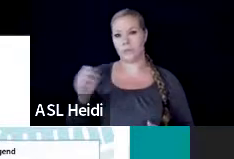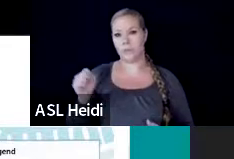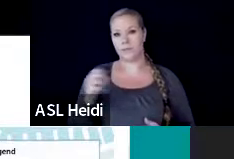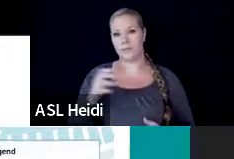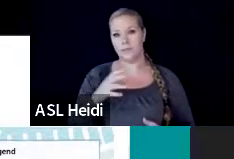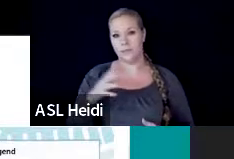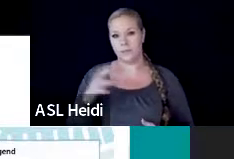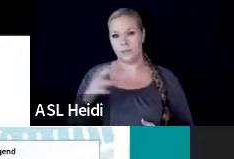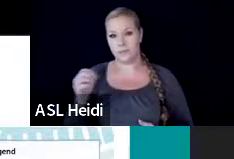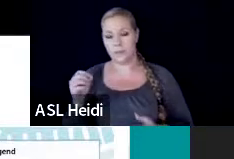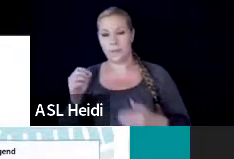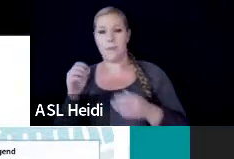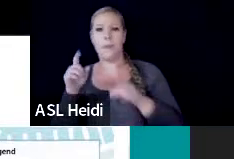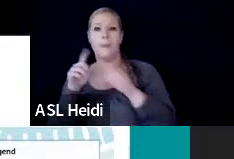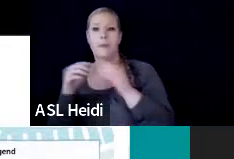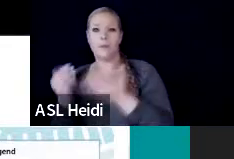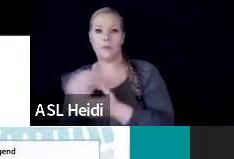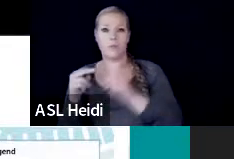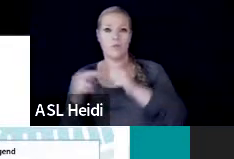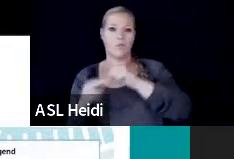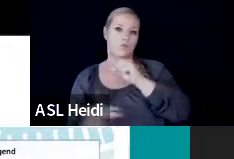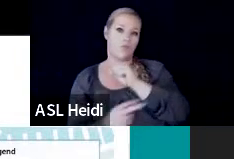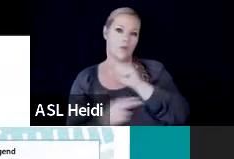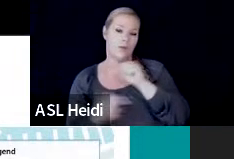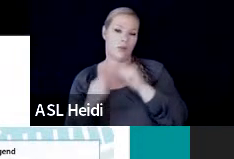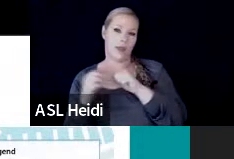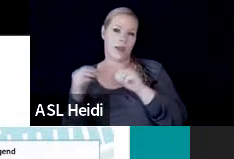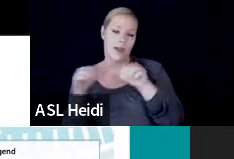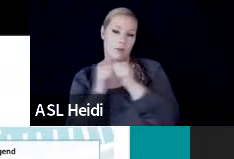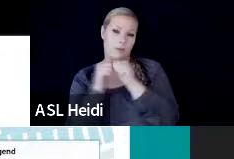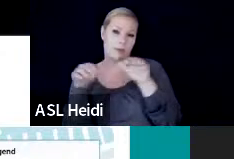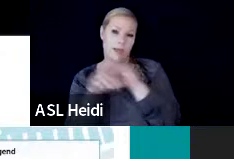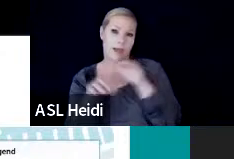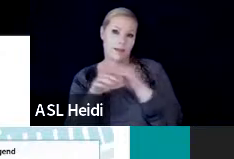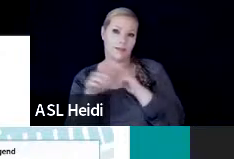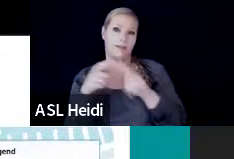Island from Portland.